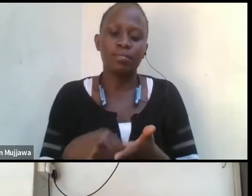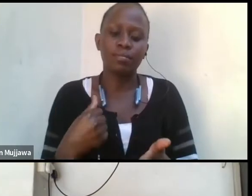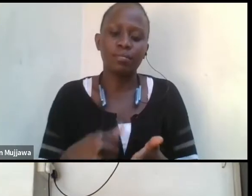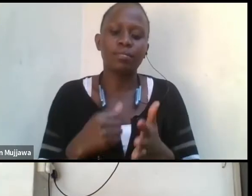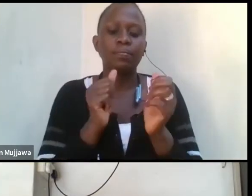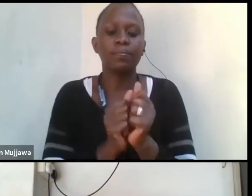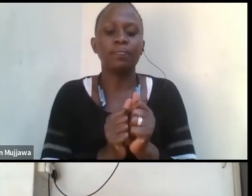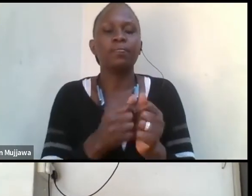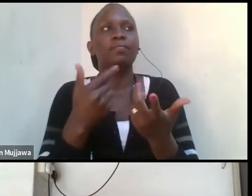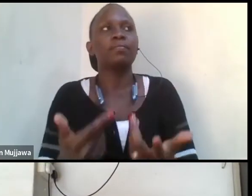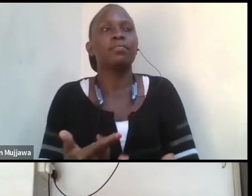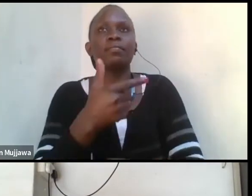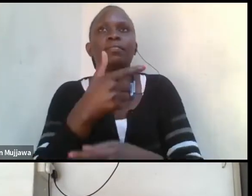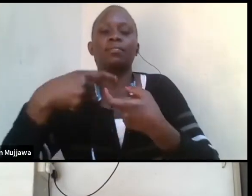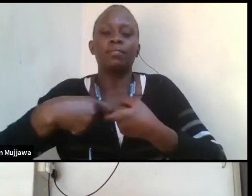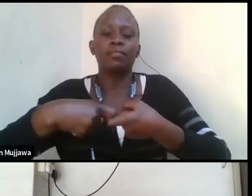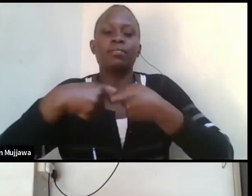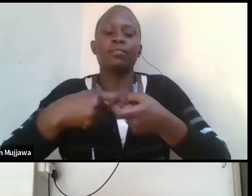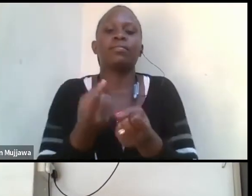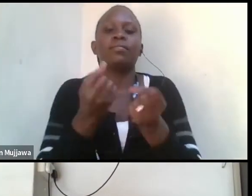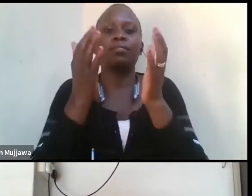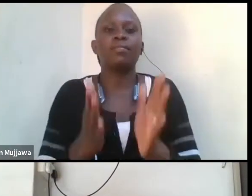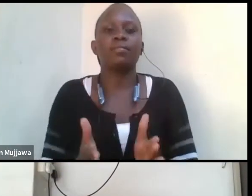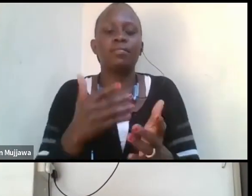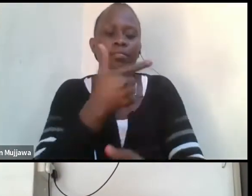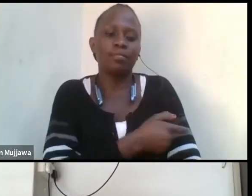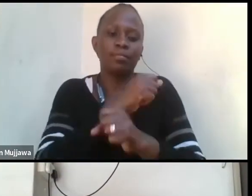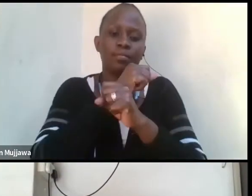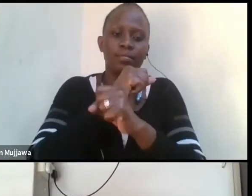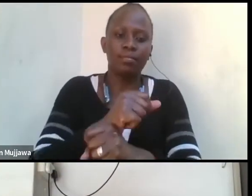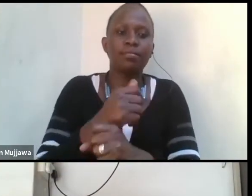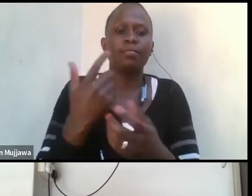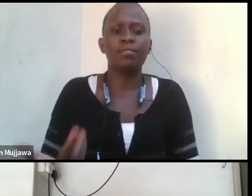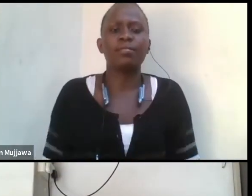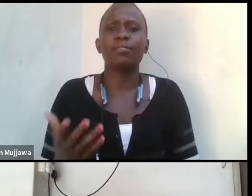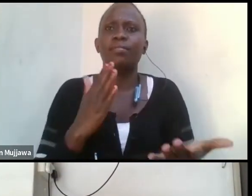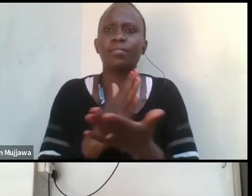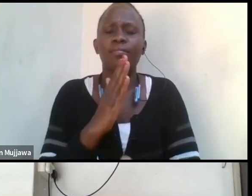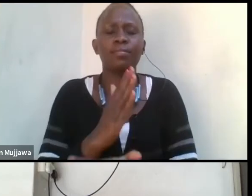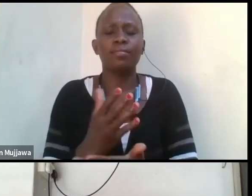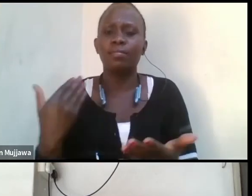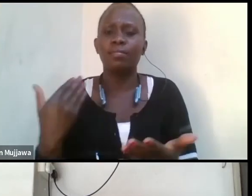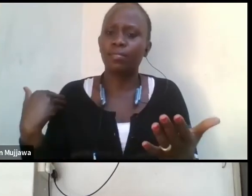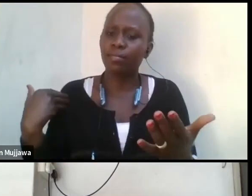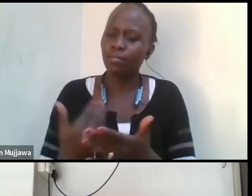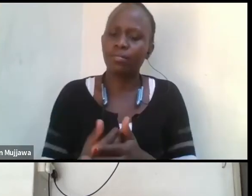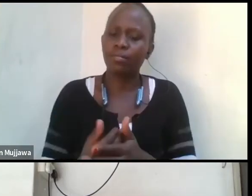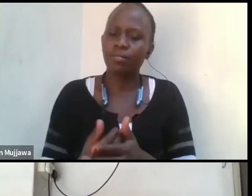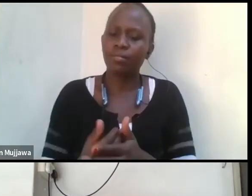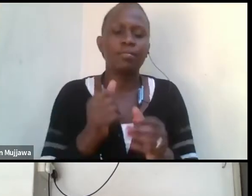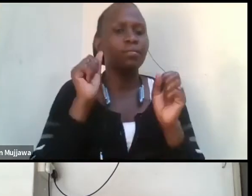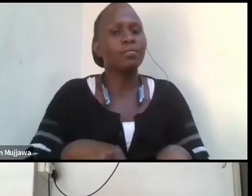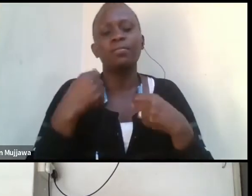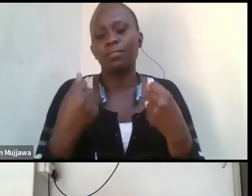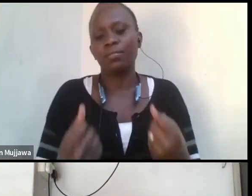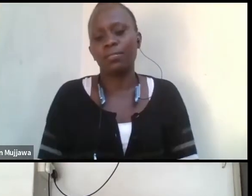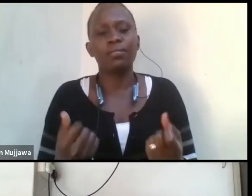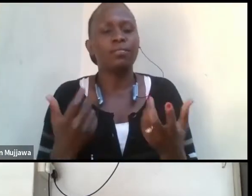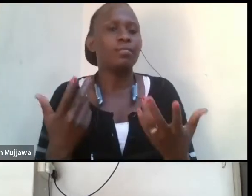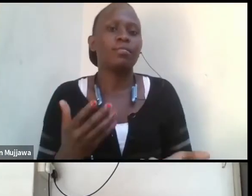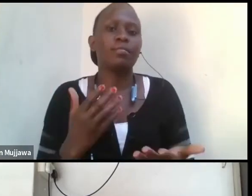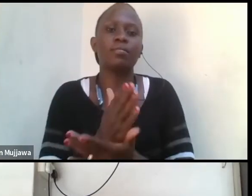has not been possible. So the prices have really gone down. But otherwise, agribusiness is good. The prices are low, yes,